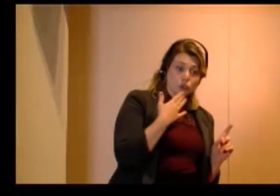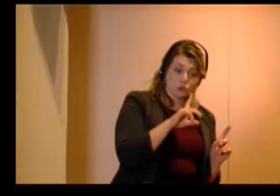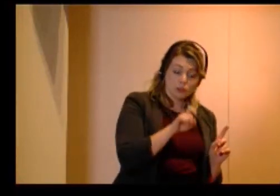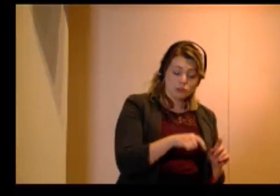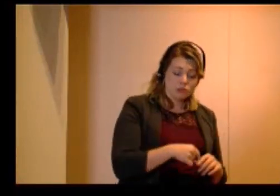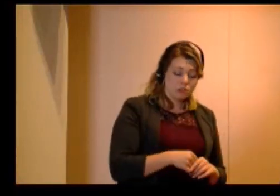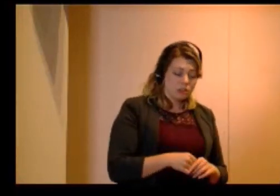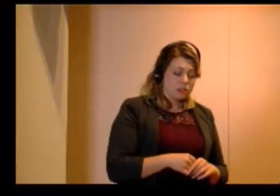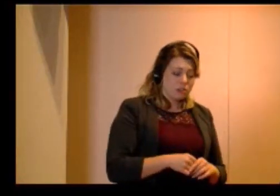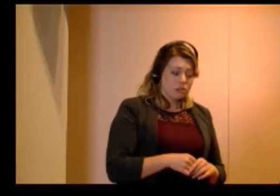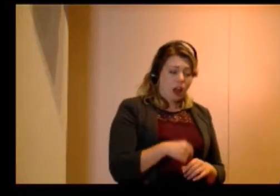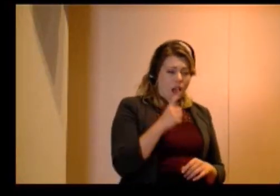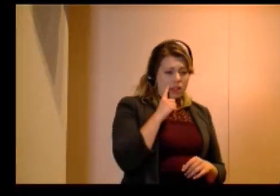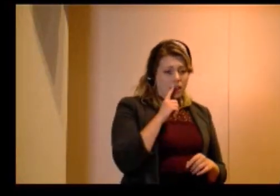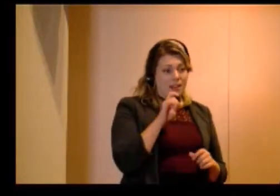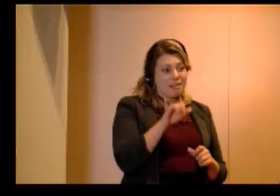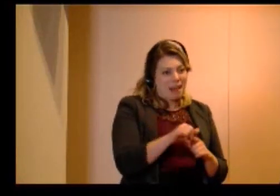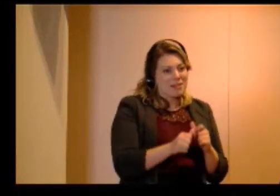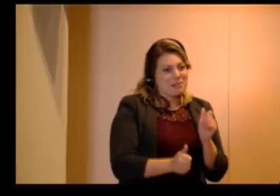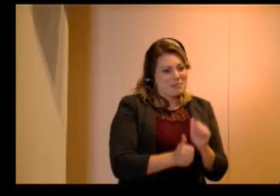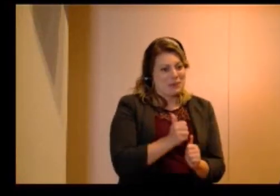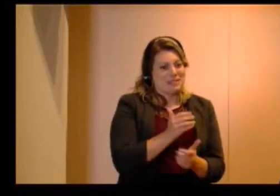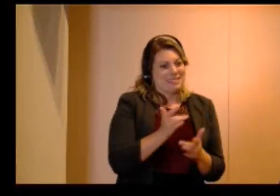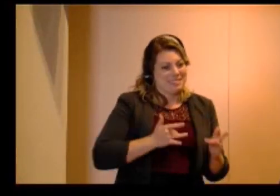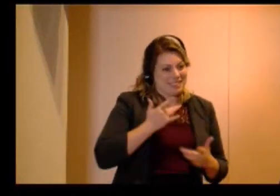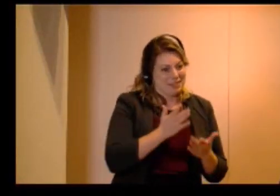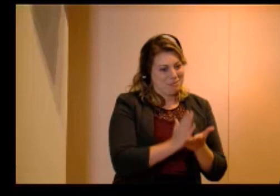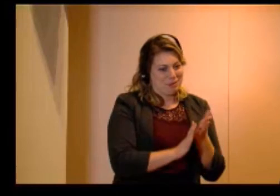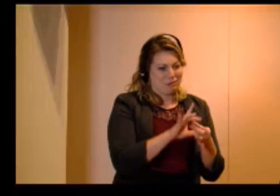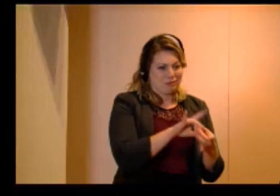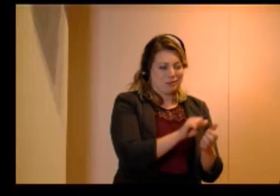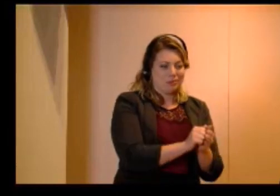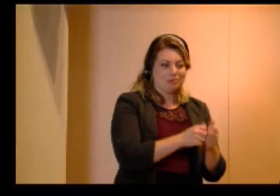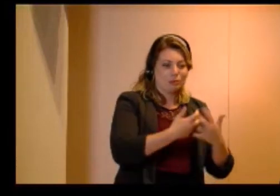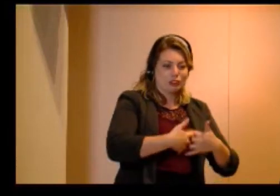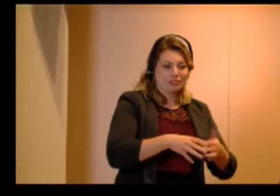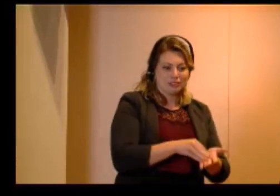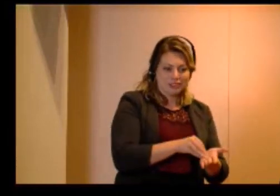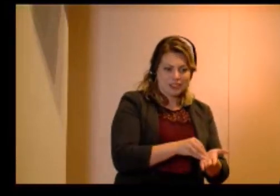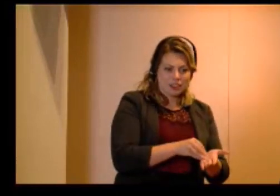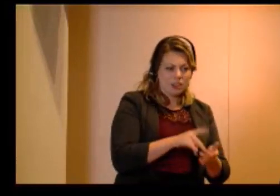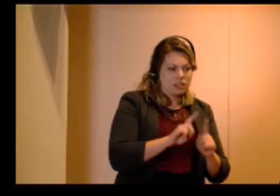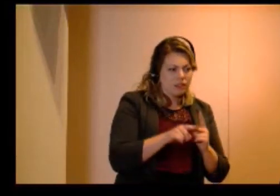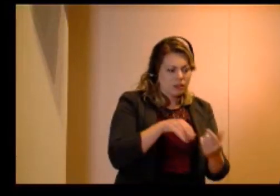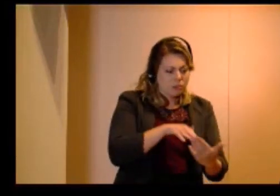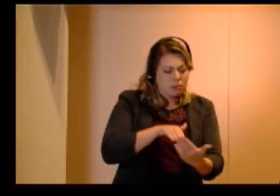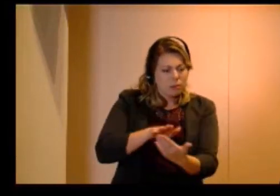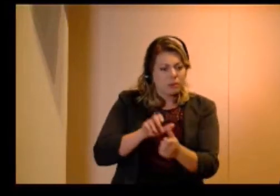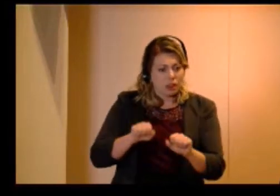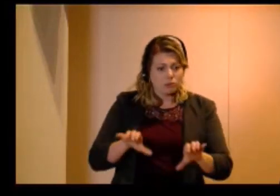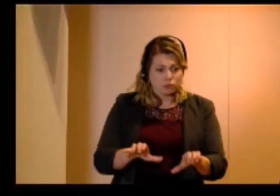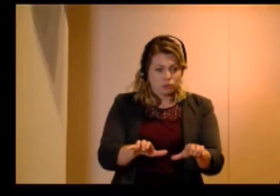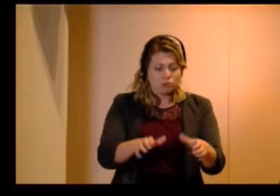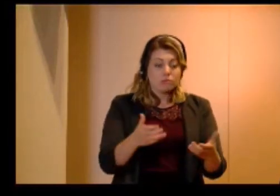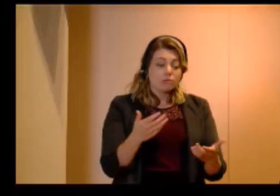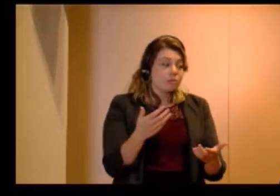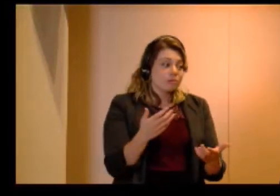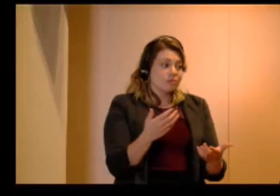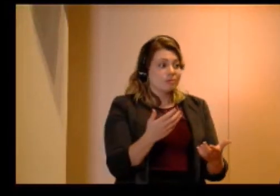I think that's probably the most exciting thing about machine learning and those different methods that you can use. There's,